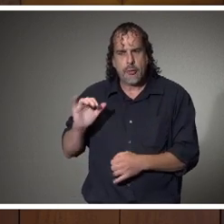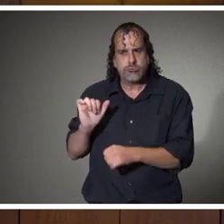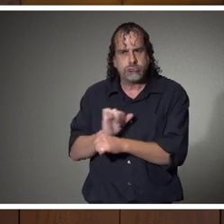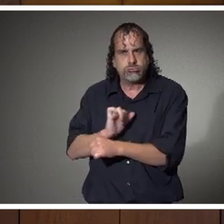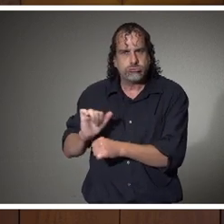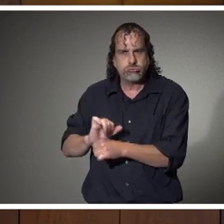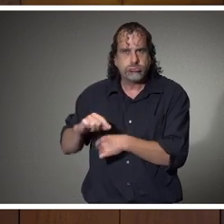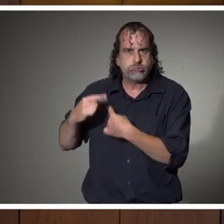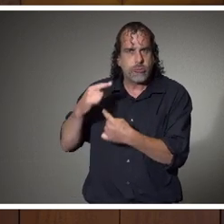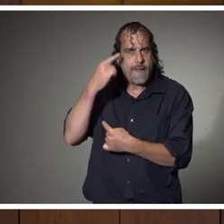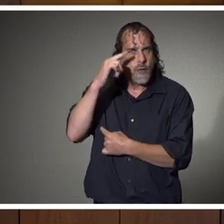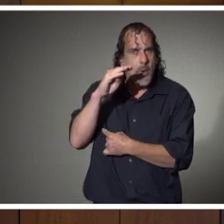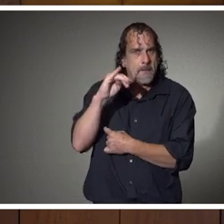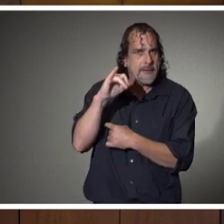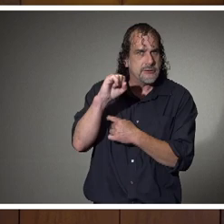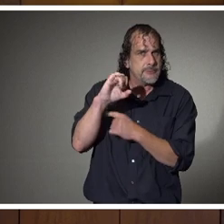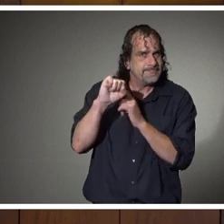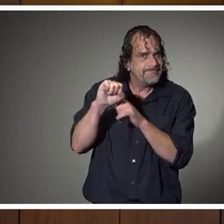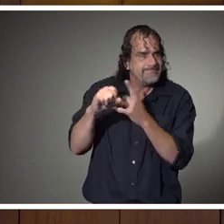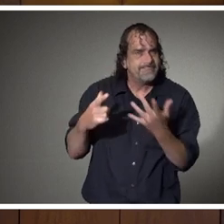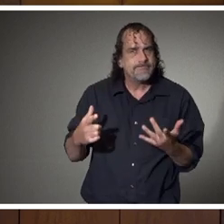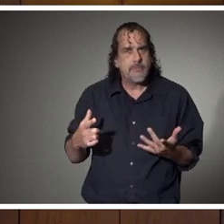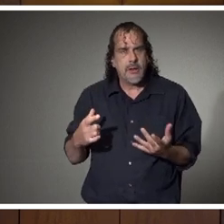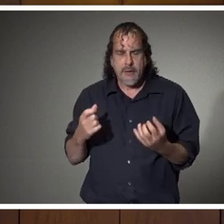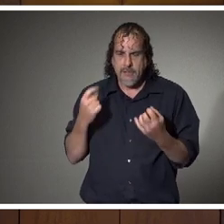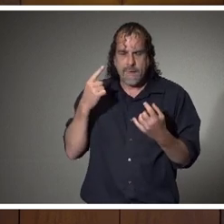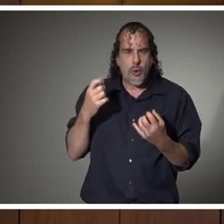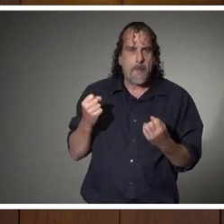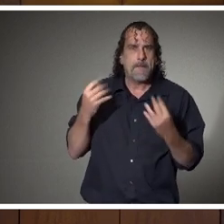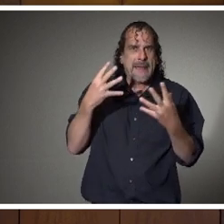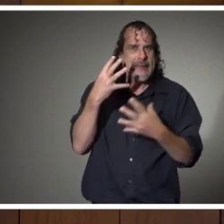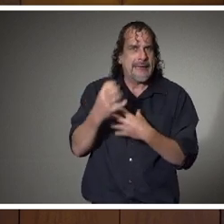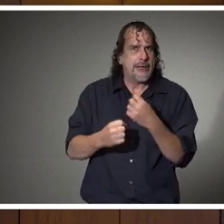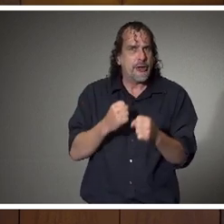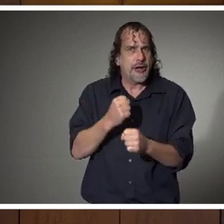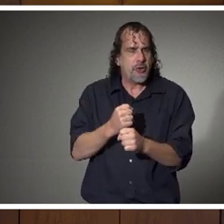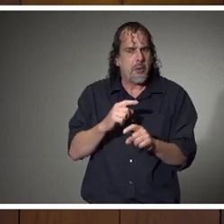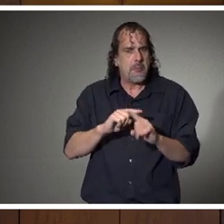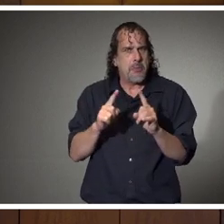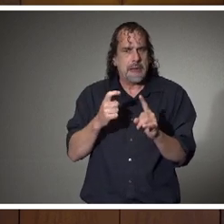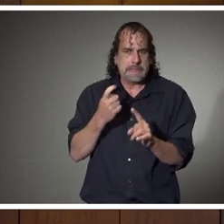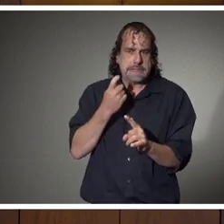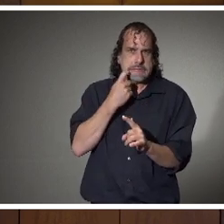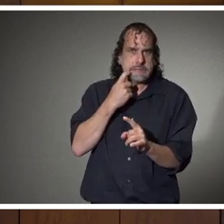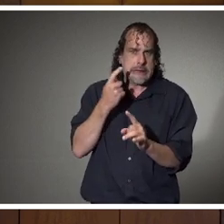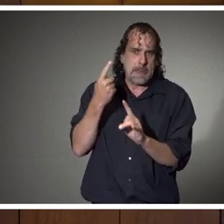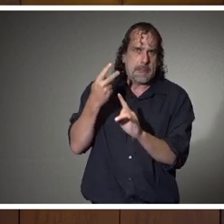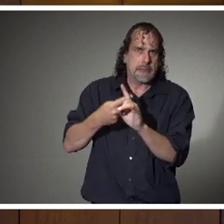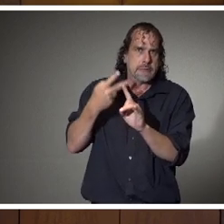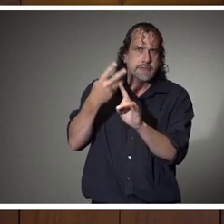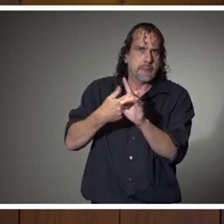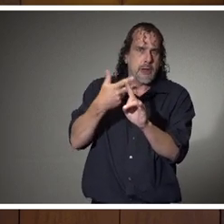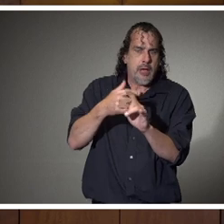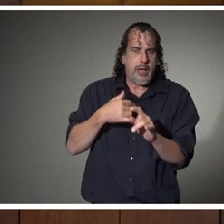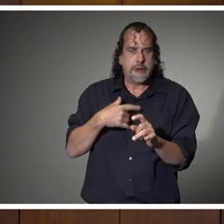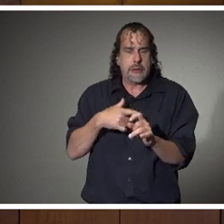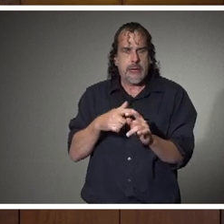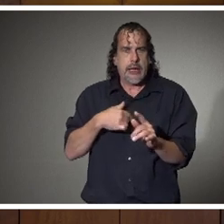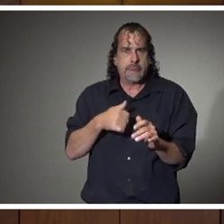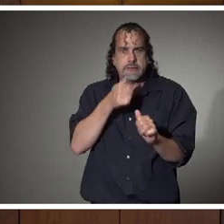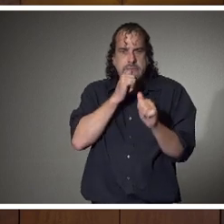Mississippi, and I, over many, many years, but particularly over the last several months, as we have dealt with